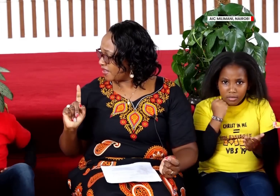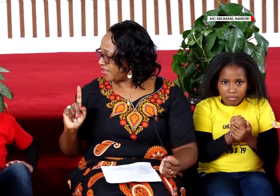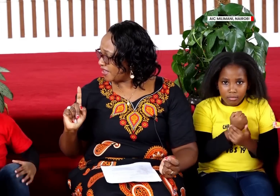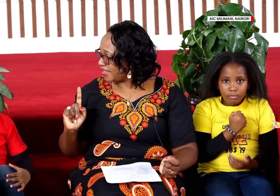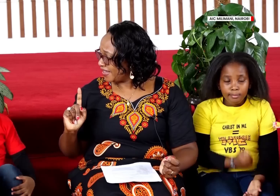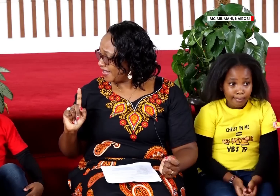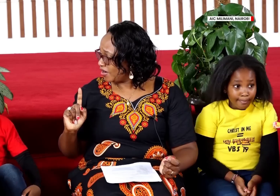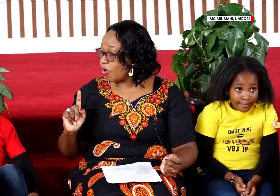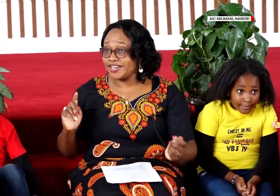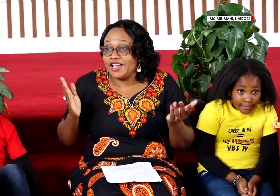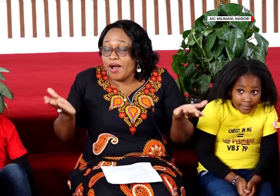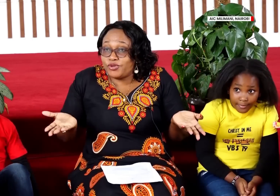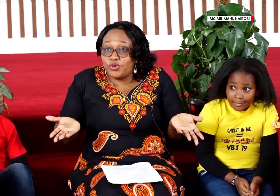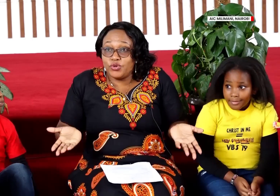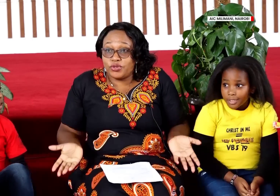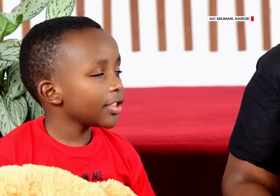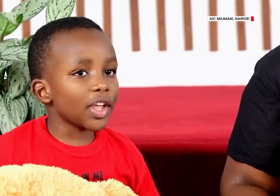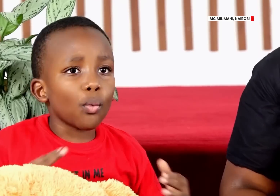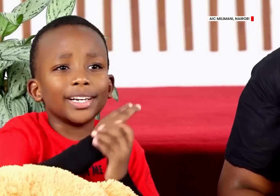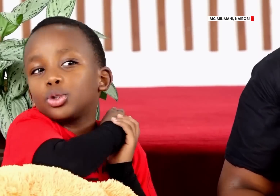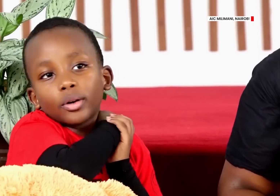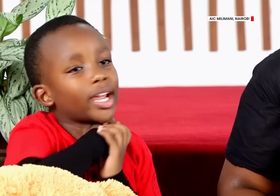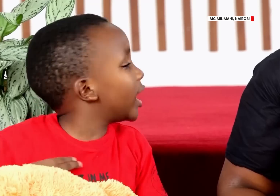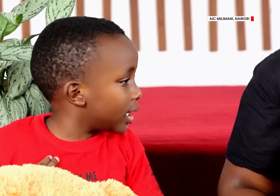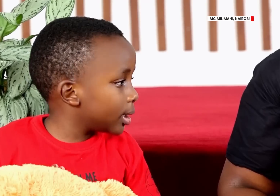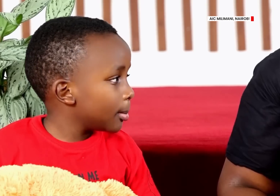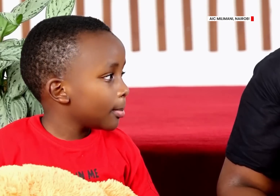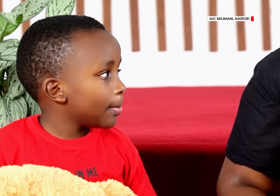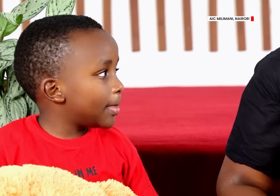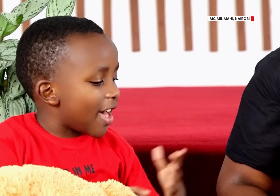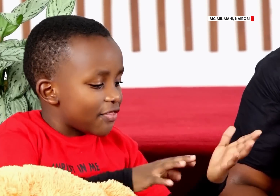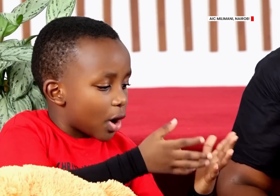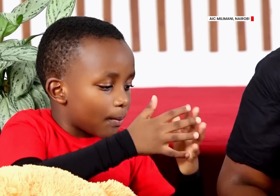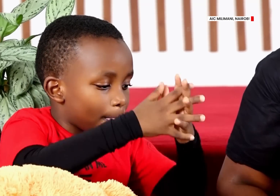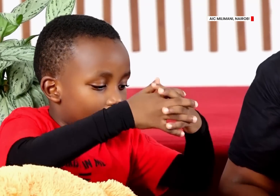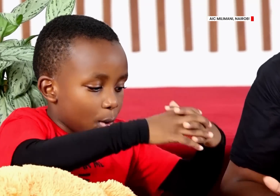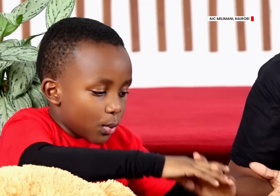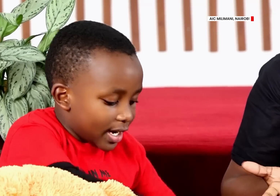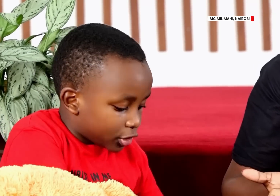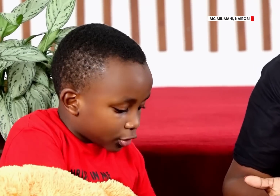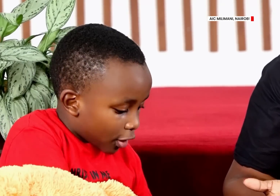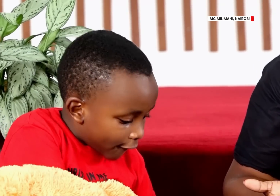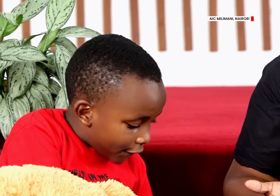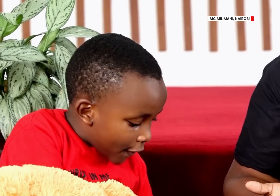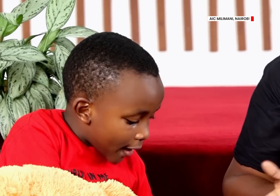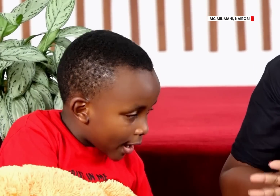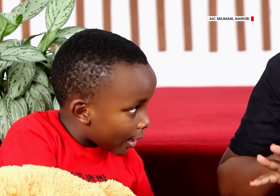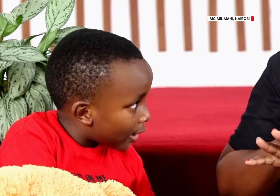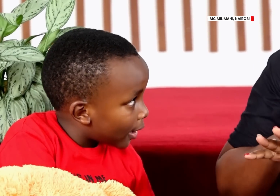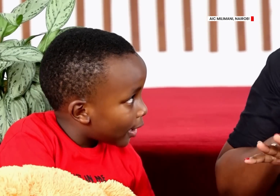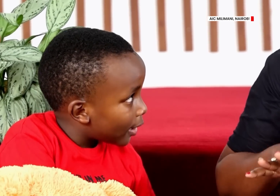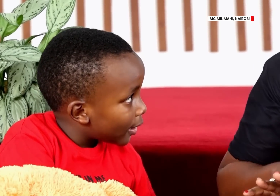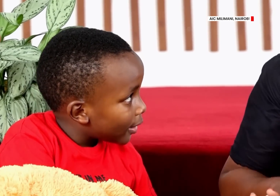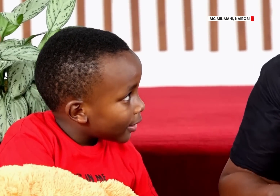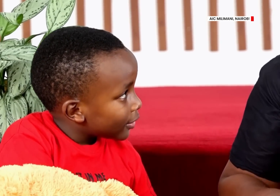Pharaoh and his army. What did they want to do to the children? They want to kill. Then the wheels of the